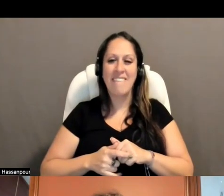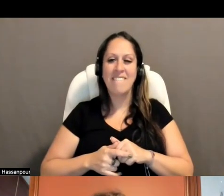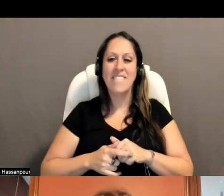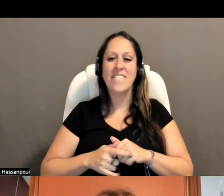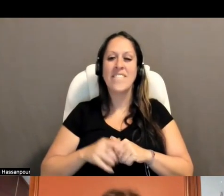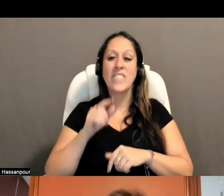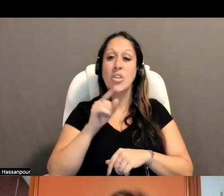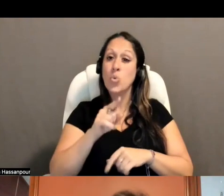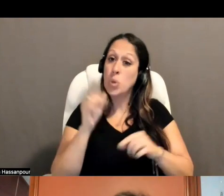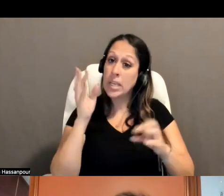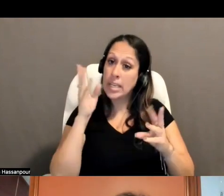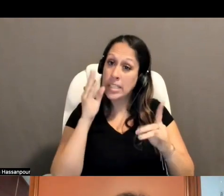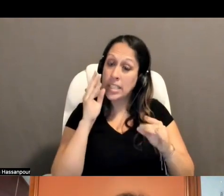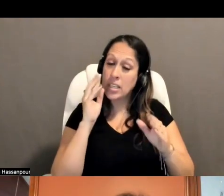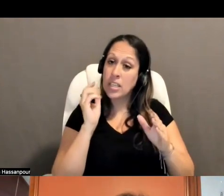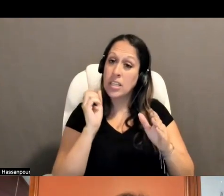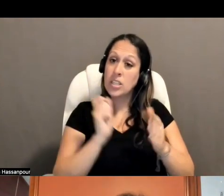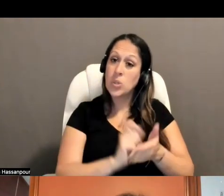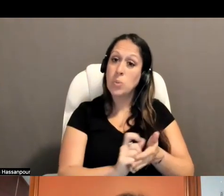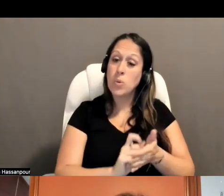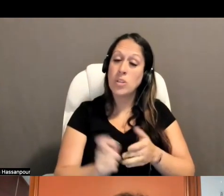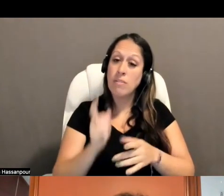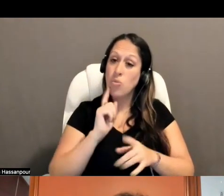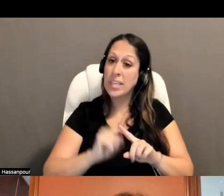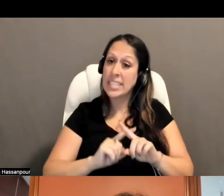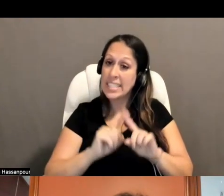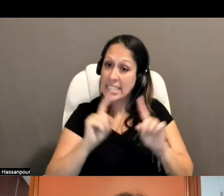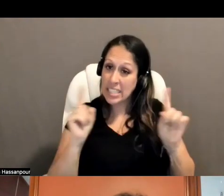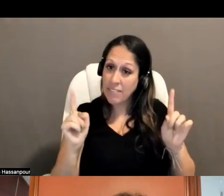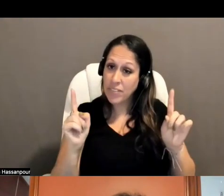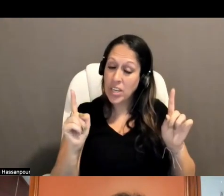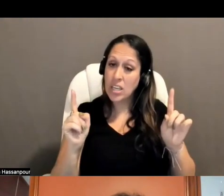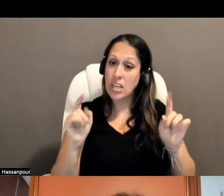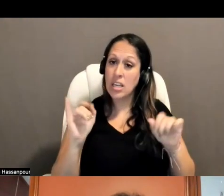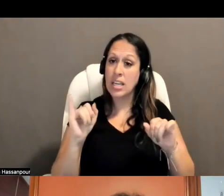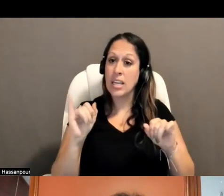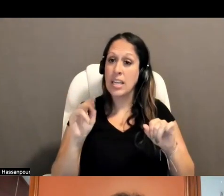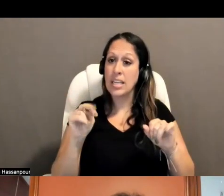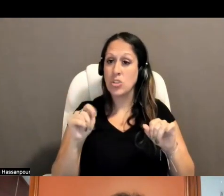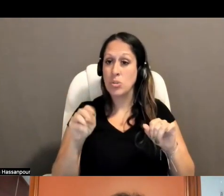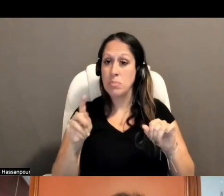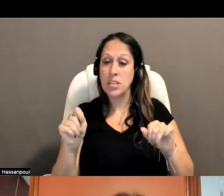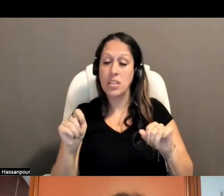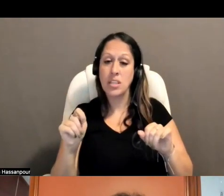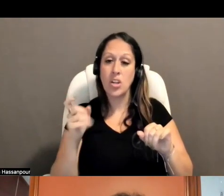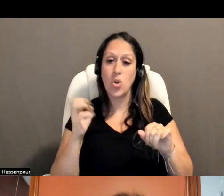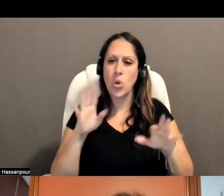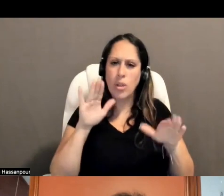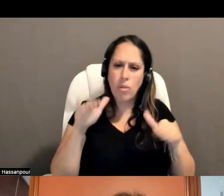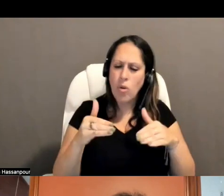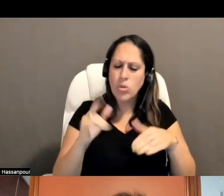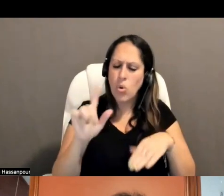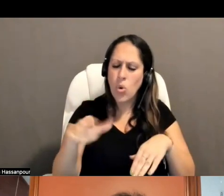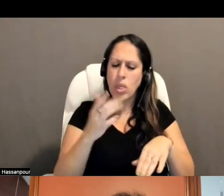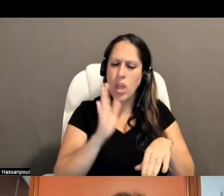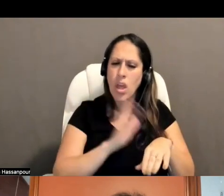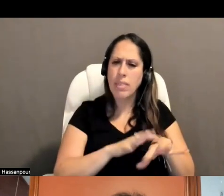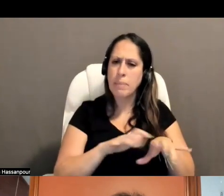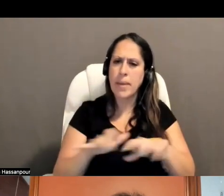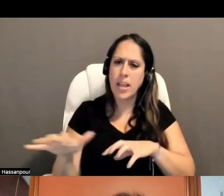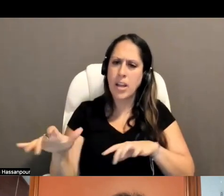Have you ever considered composing for a different instrument, or you're really, really just focused on composing for the piano?